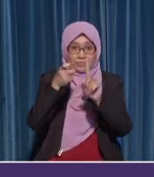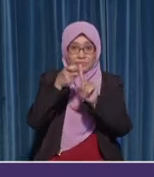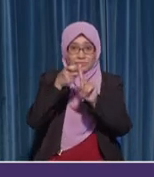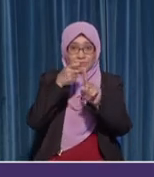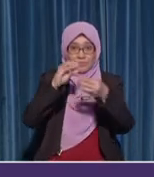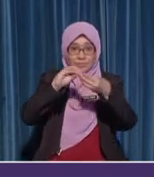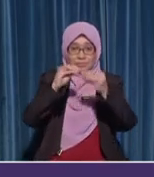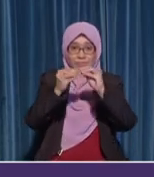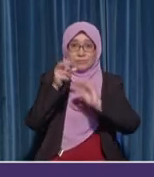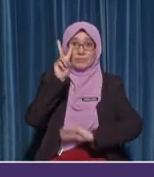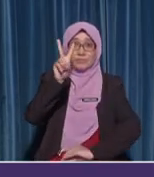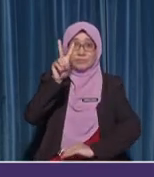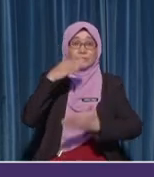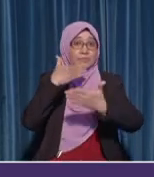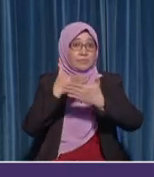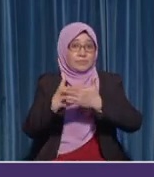number 8.